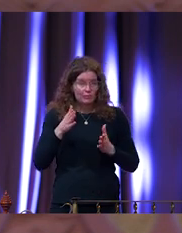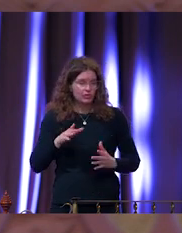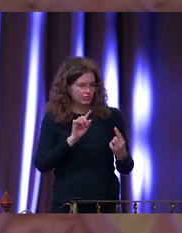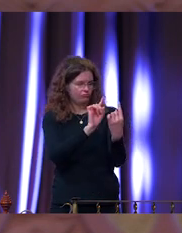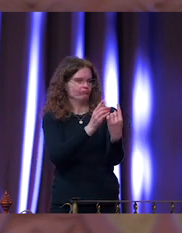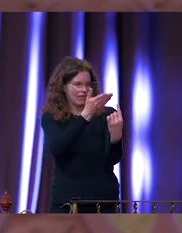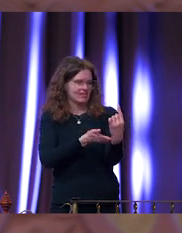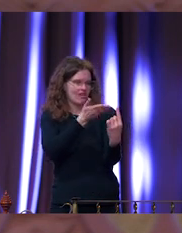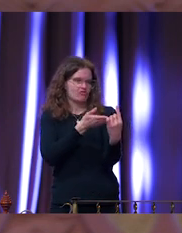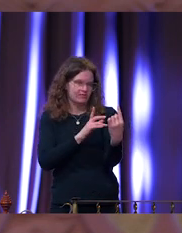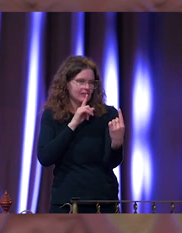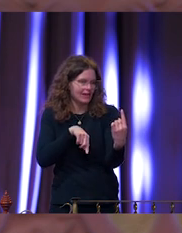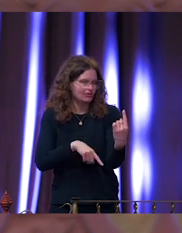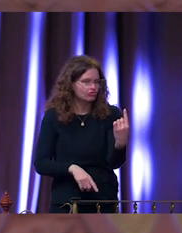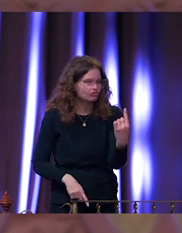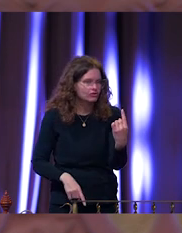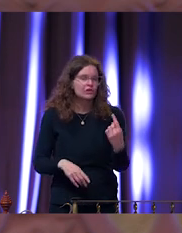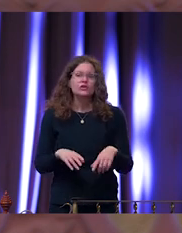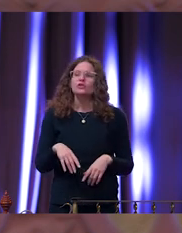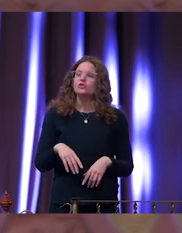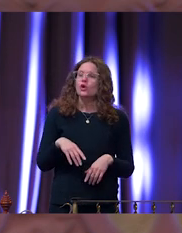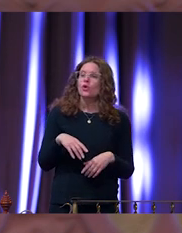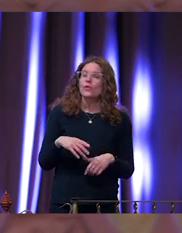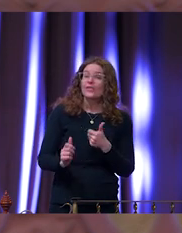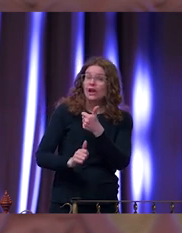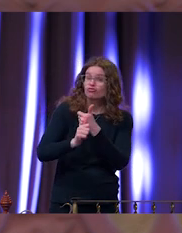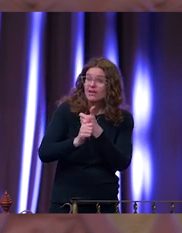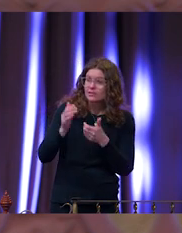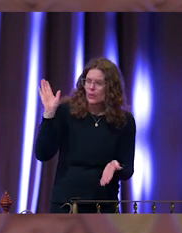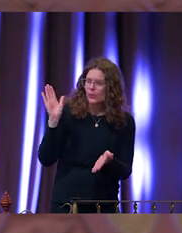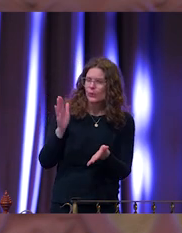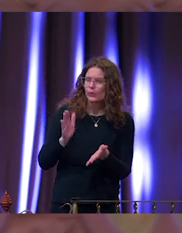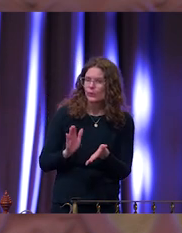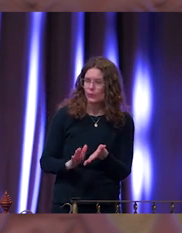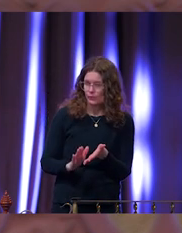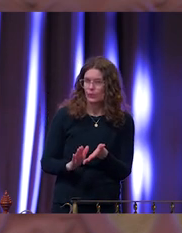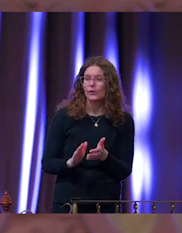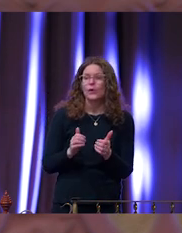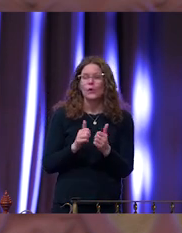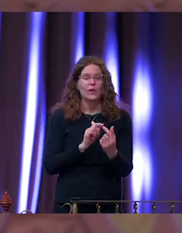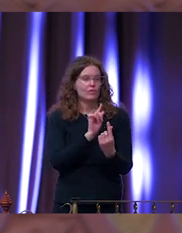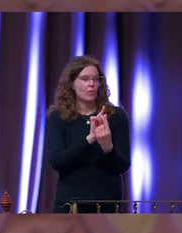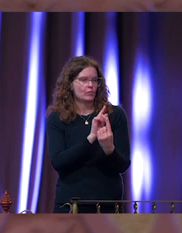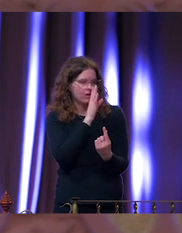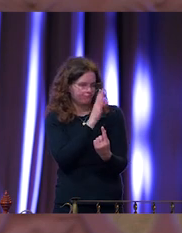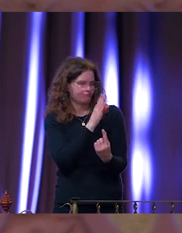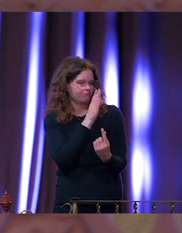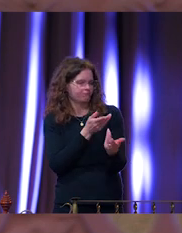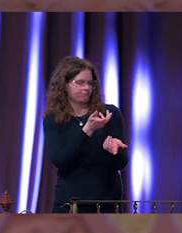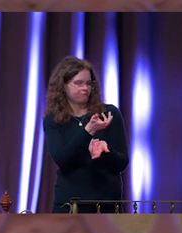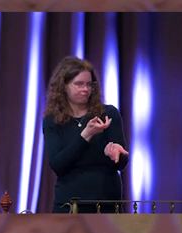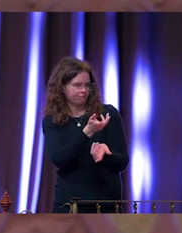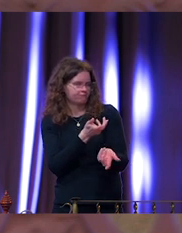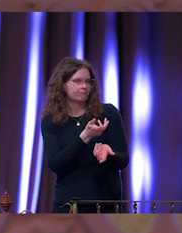So that sort of risk, right, gets a little bit alleviated by having that sort of direct one-on-one interaction.